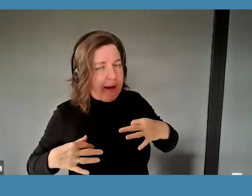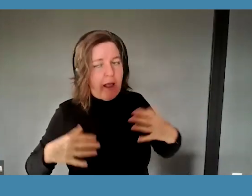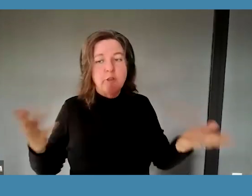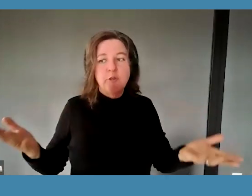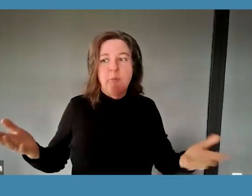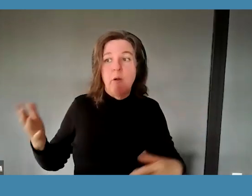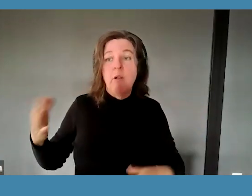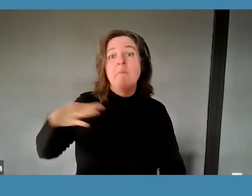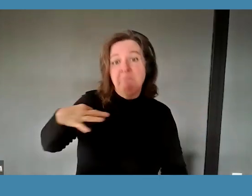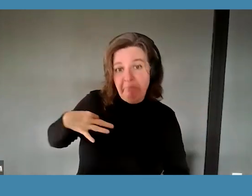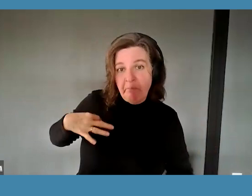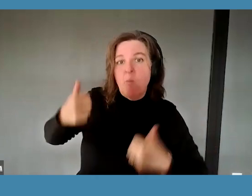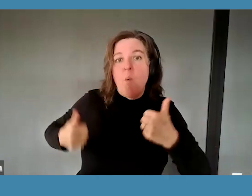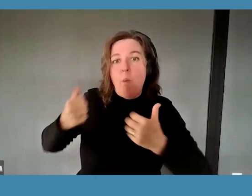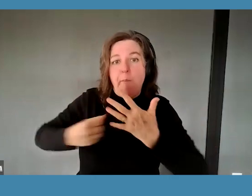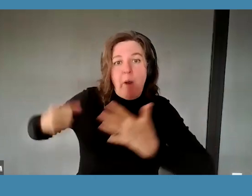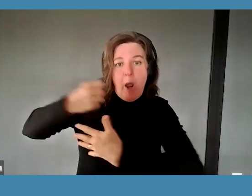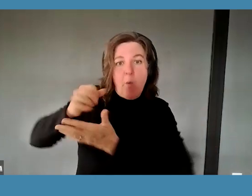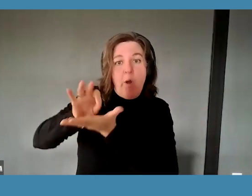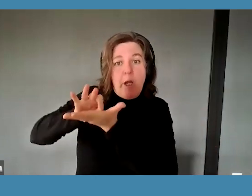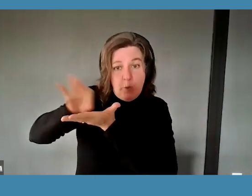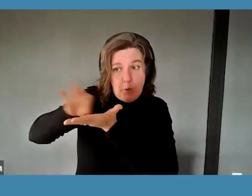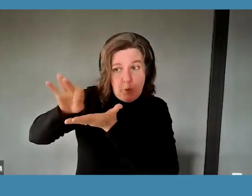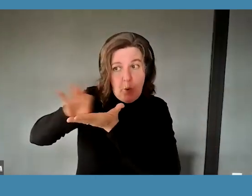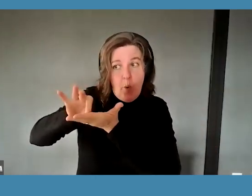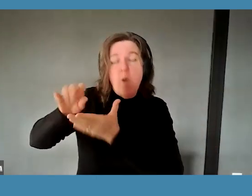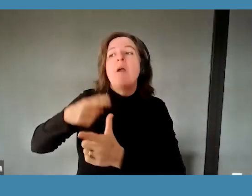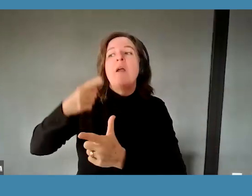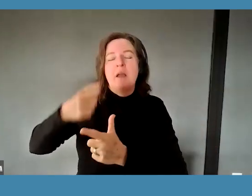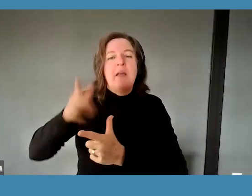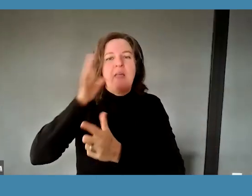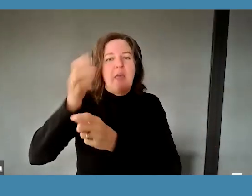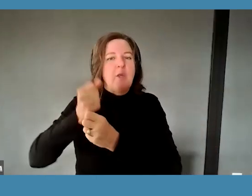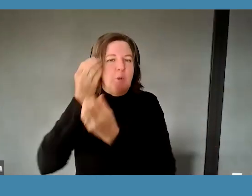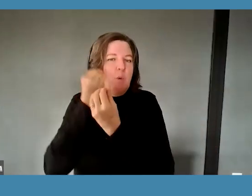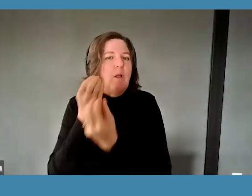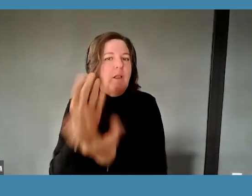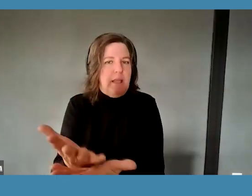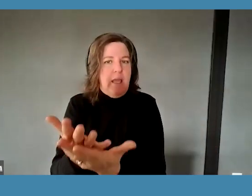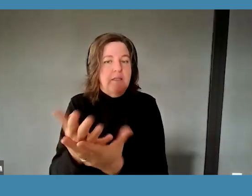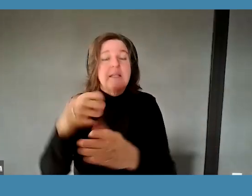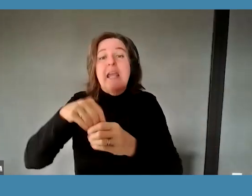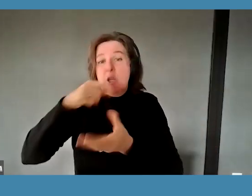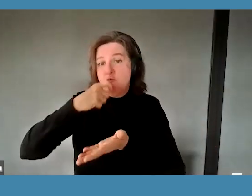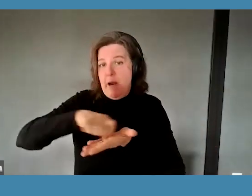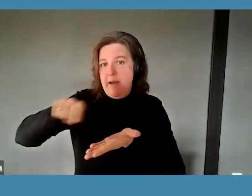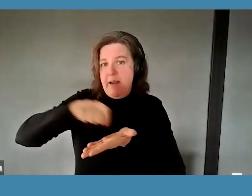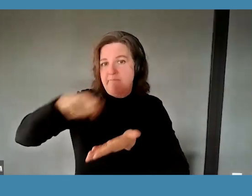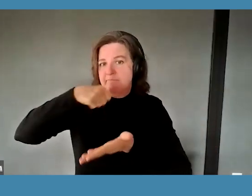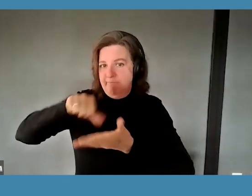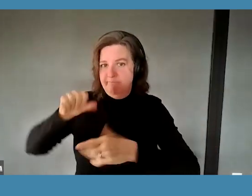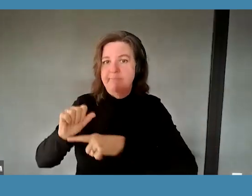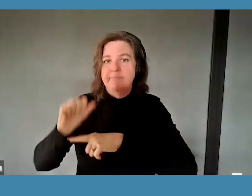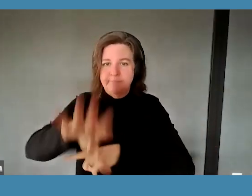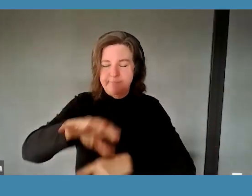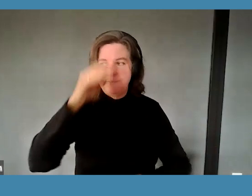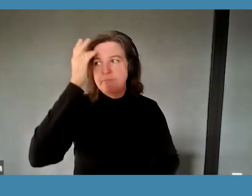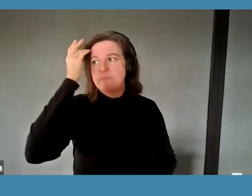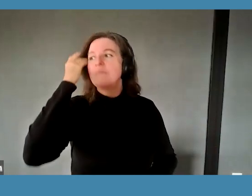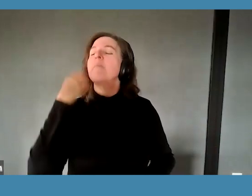you qualify for, you are supposed to receive notification of those decisions in writing.